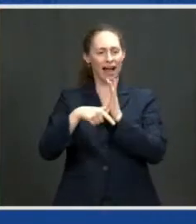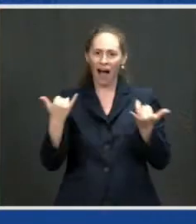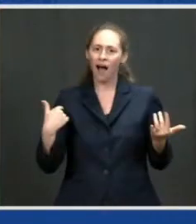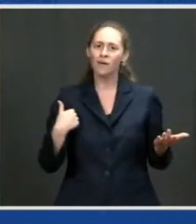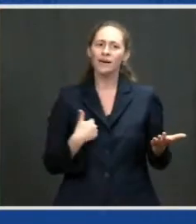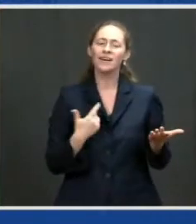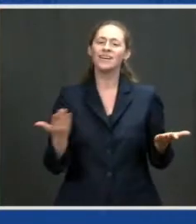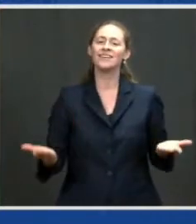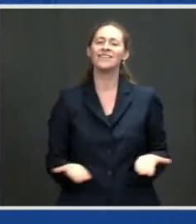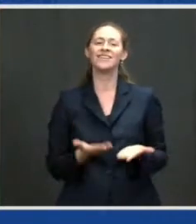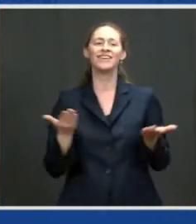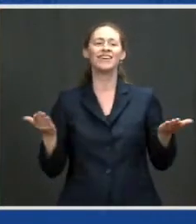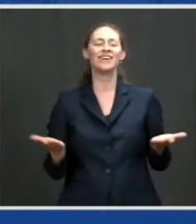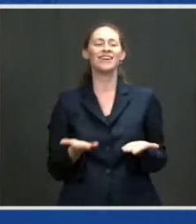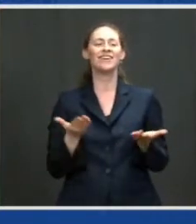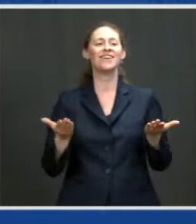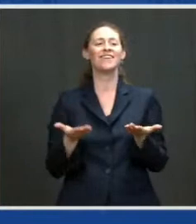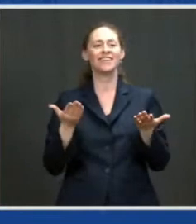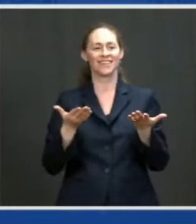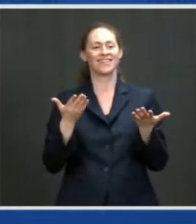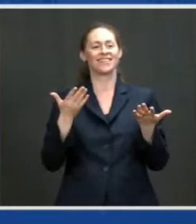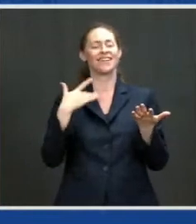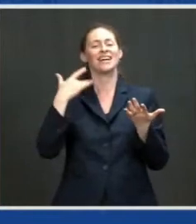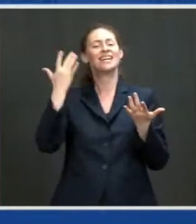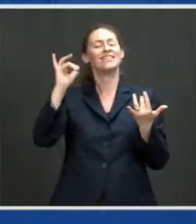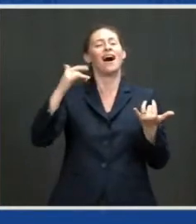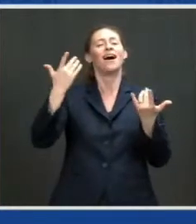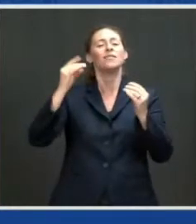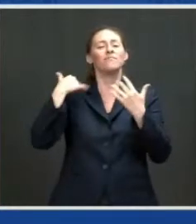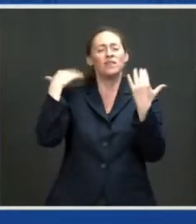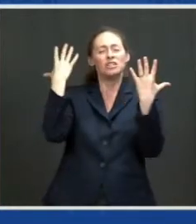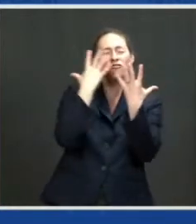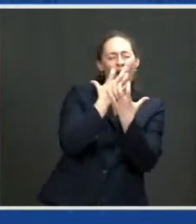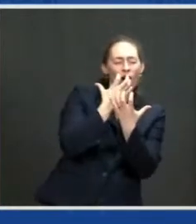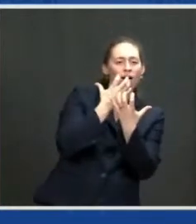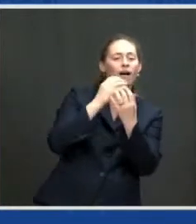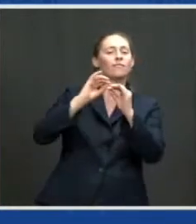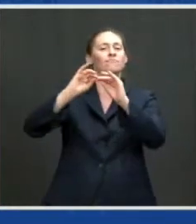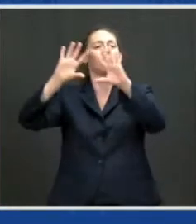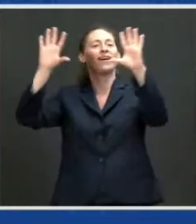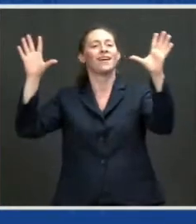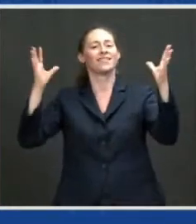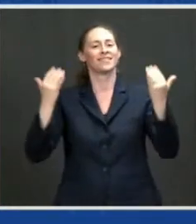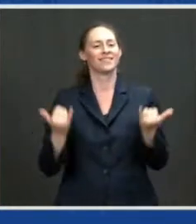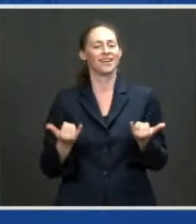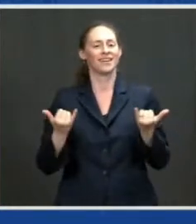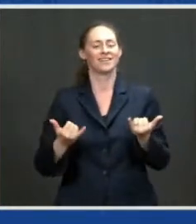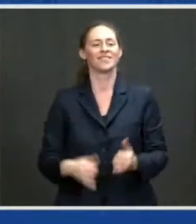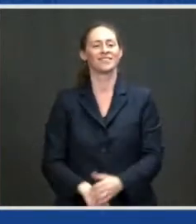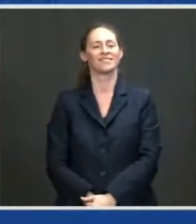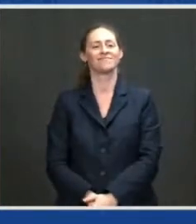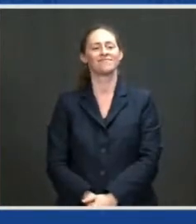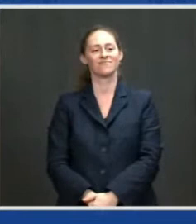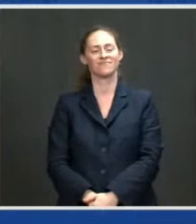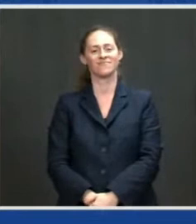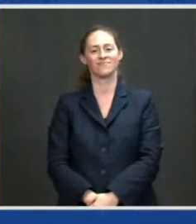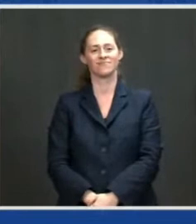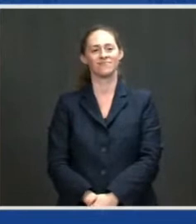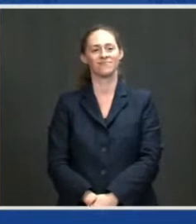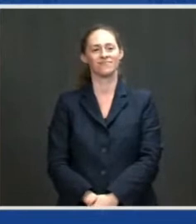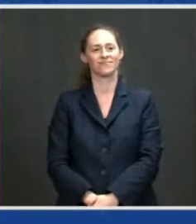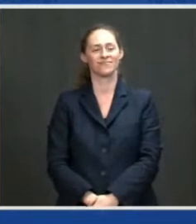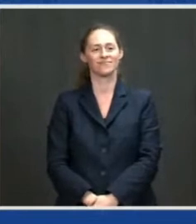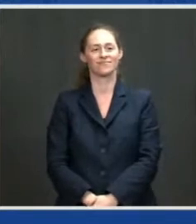now emerging into the light. And I said from the very beginning, there's no chance for